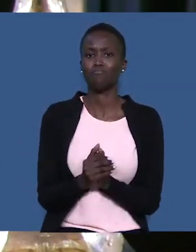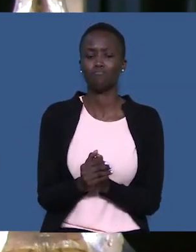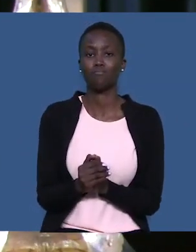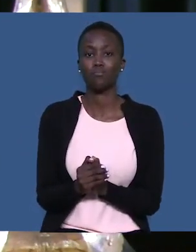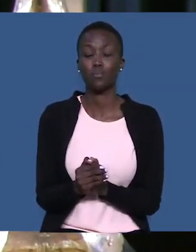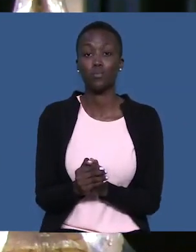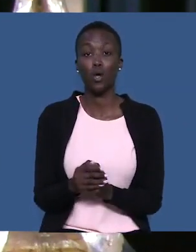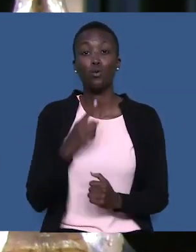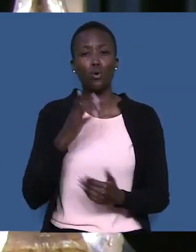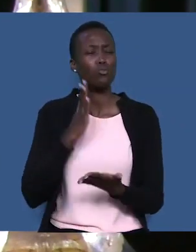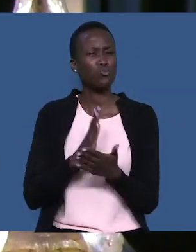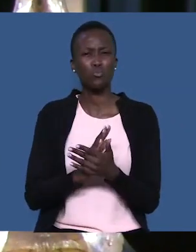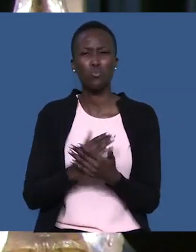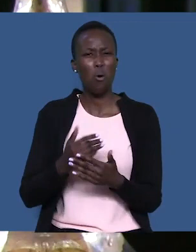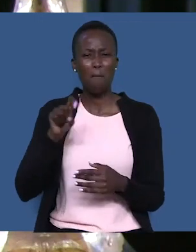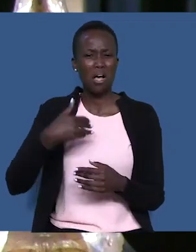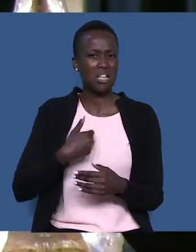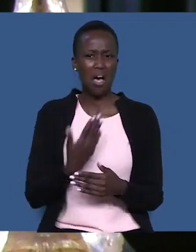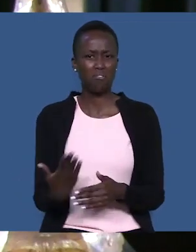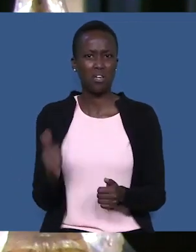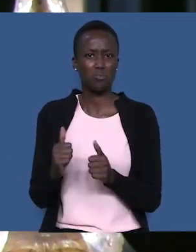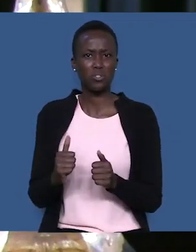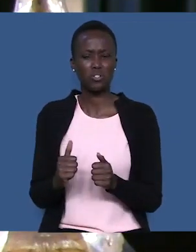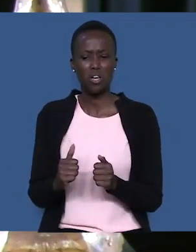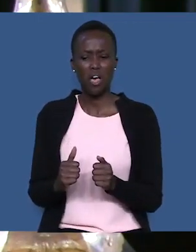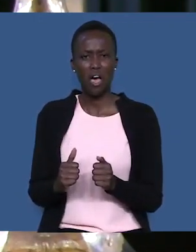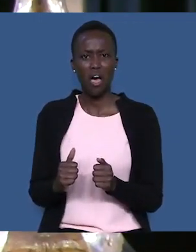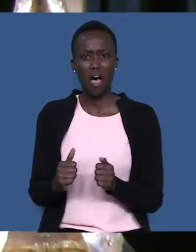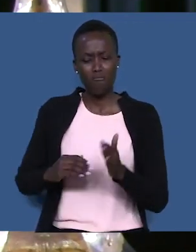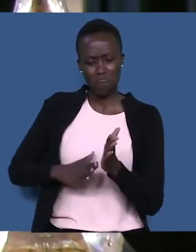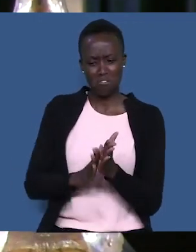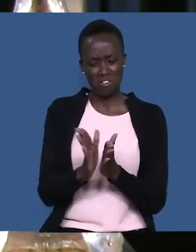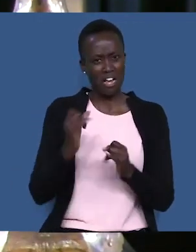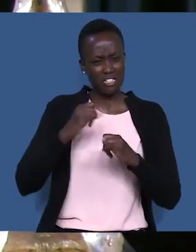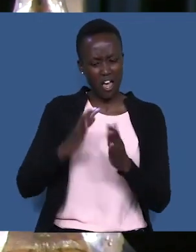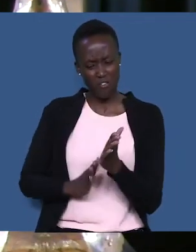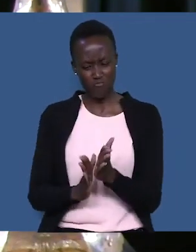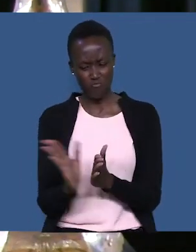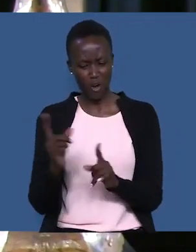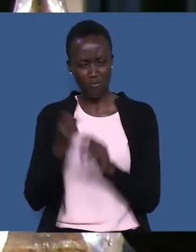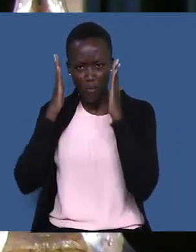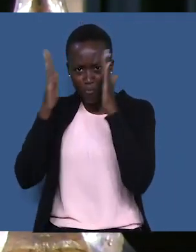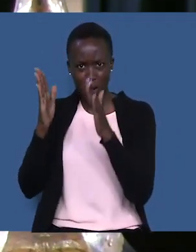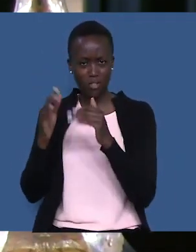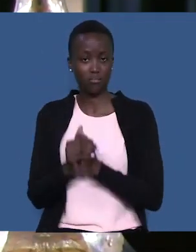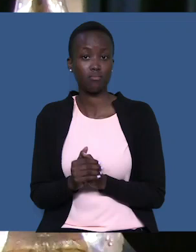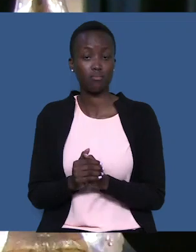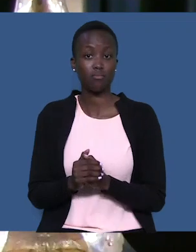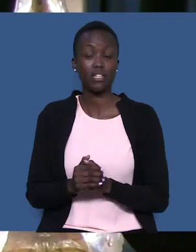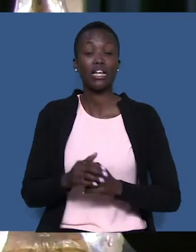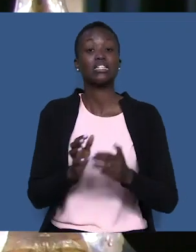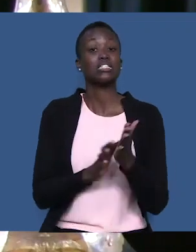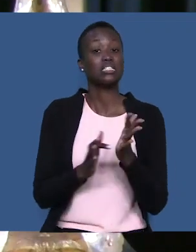So distractions will always come. Jesus went through it. In so many areas, as you read scripture,